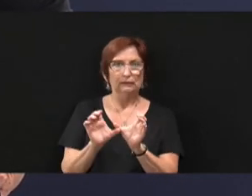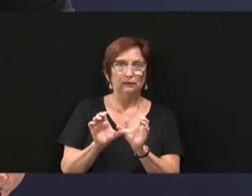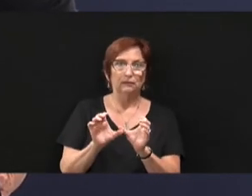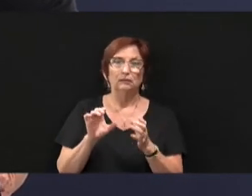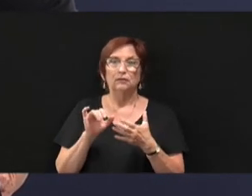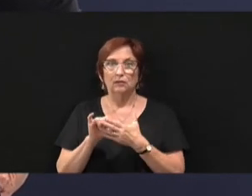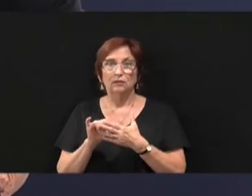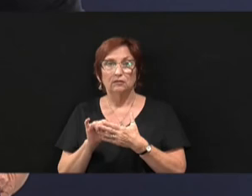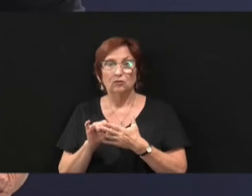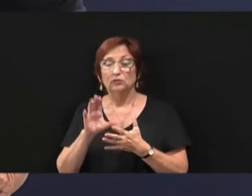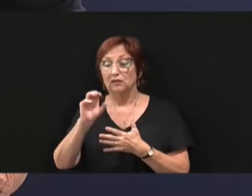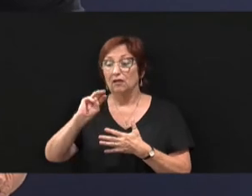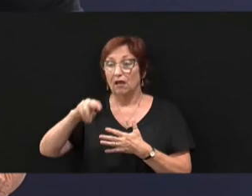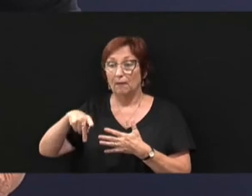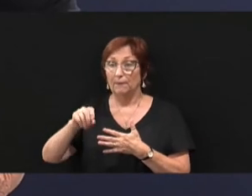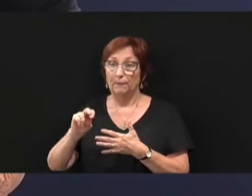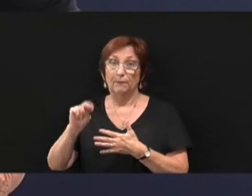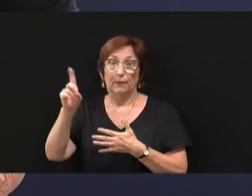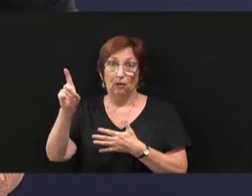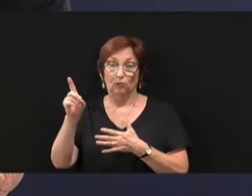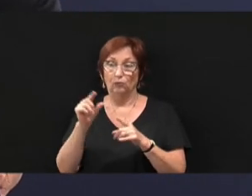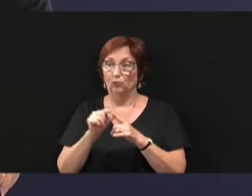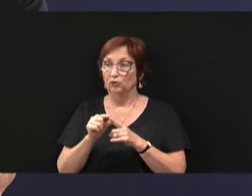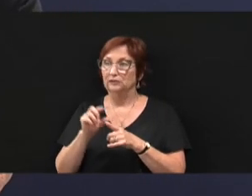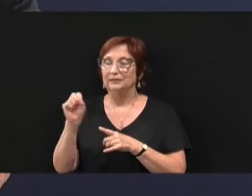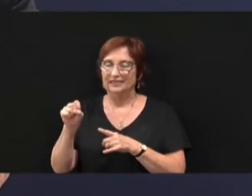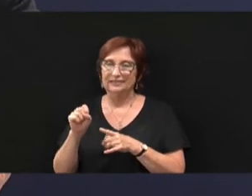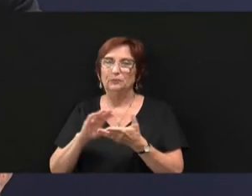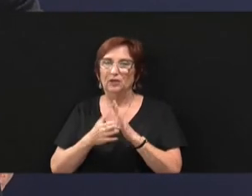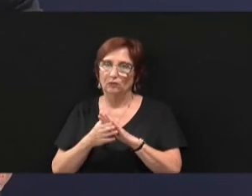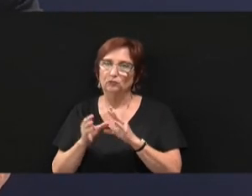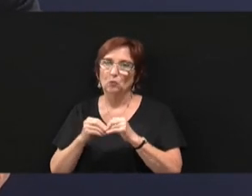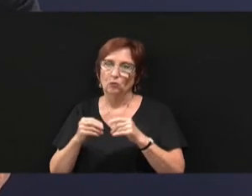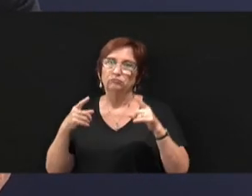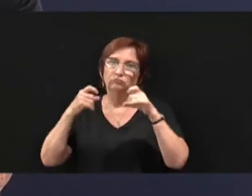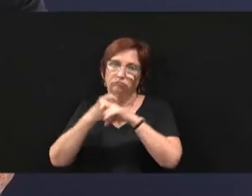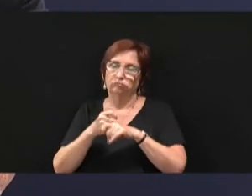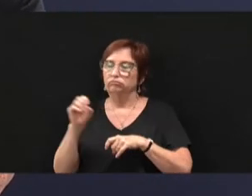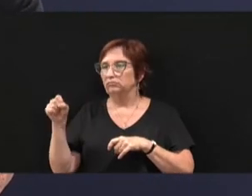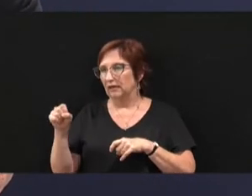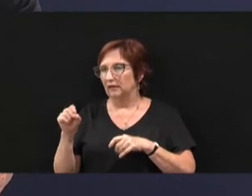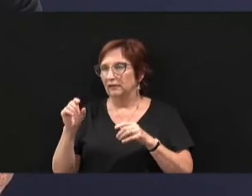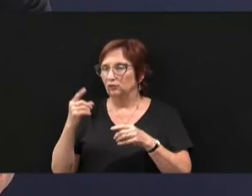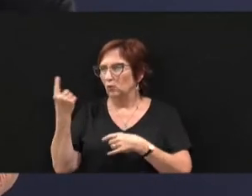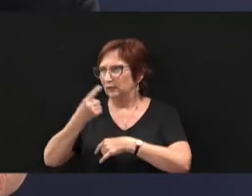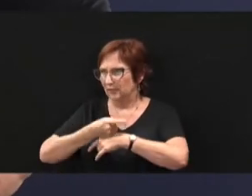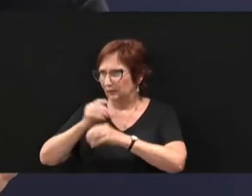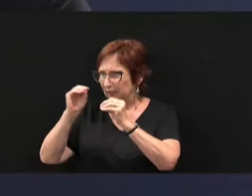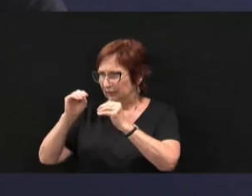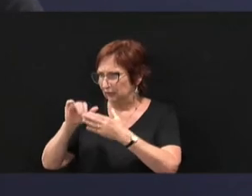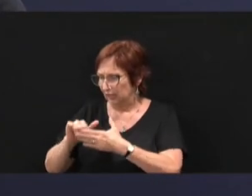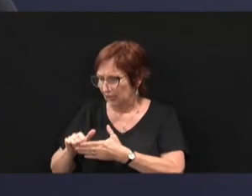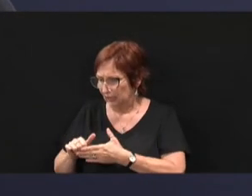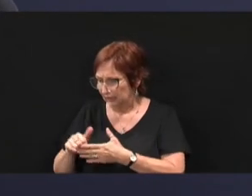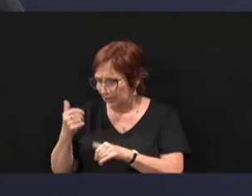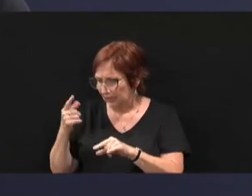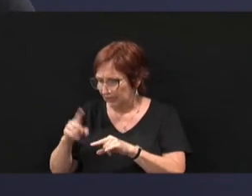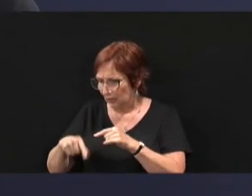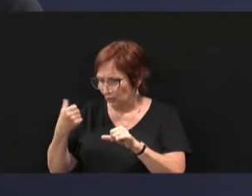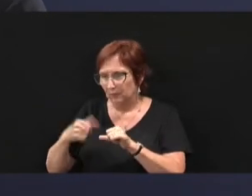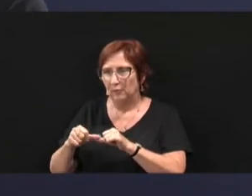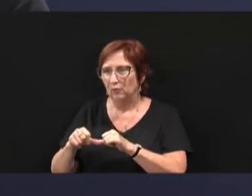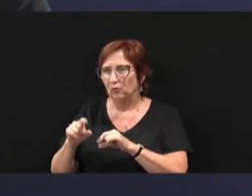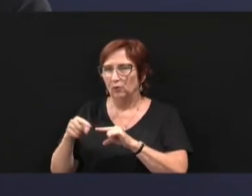or compound words? And it does. There's a way to teach that. What day do we do? Okay, so I'm trying to remember what day I do.